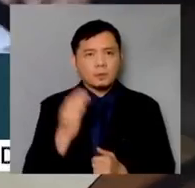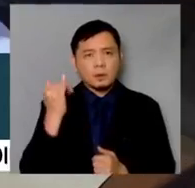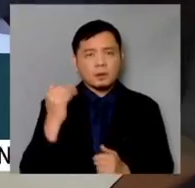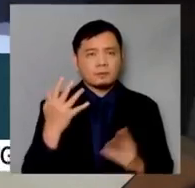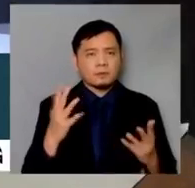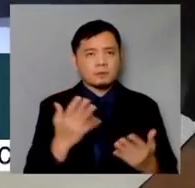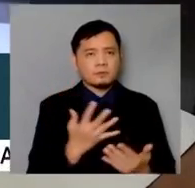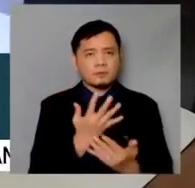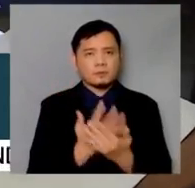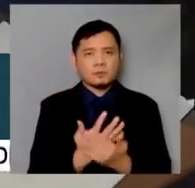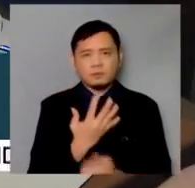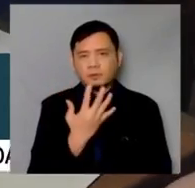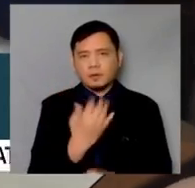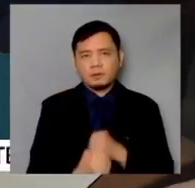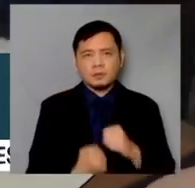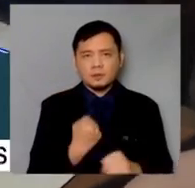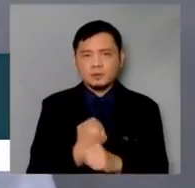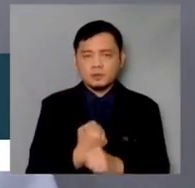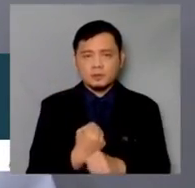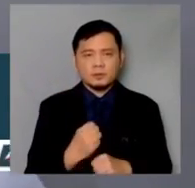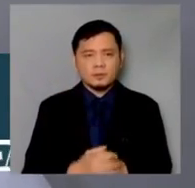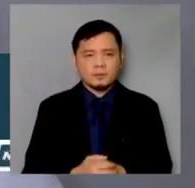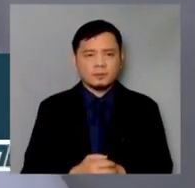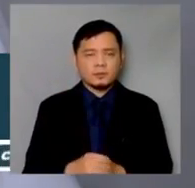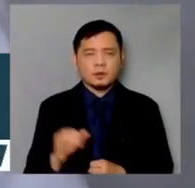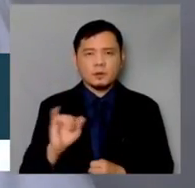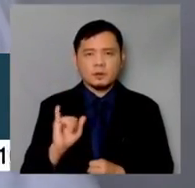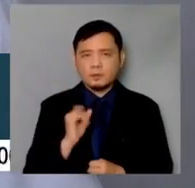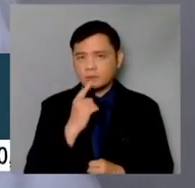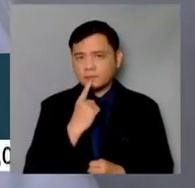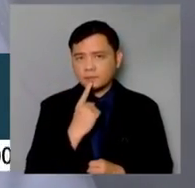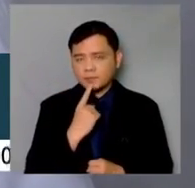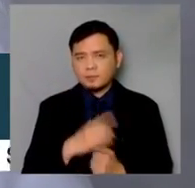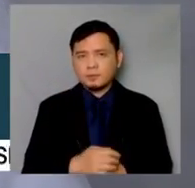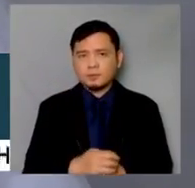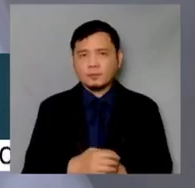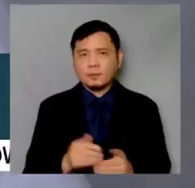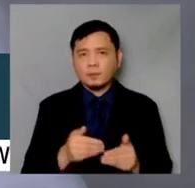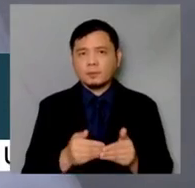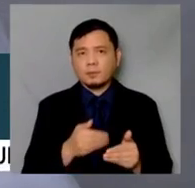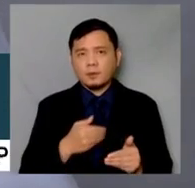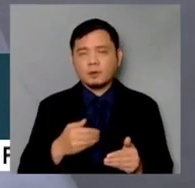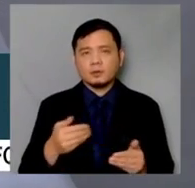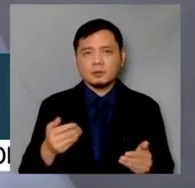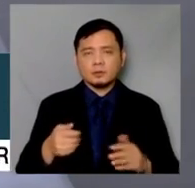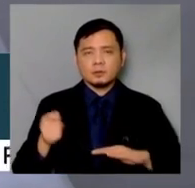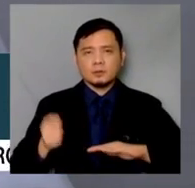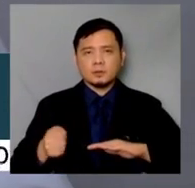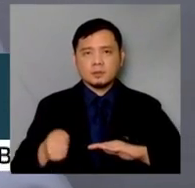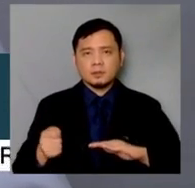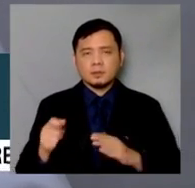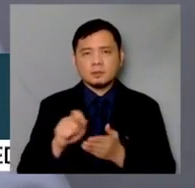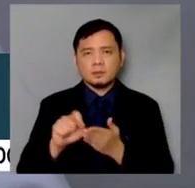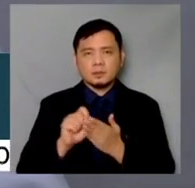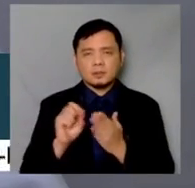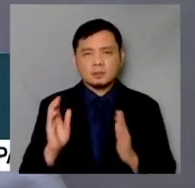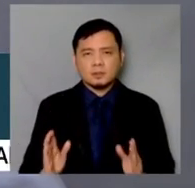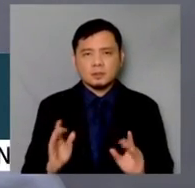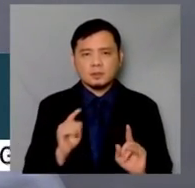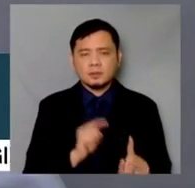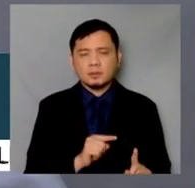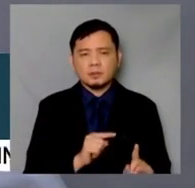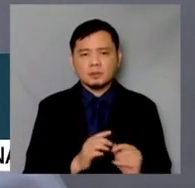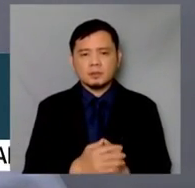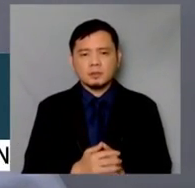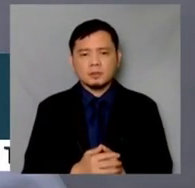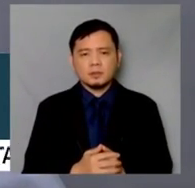last 5 years. He was also saying that it was former Justice Secretary Vitaliano Aguirre who issued threats